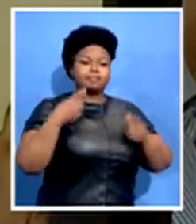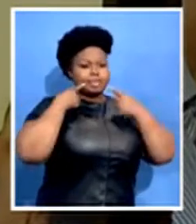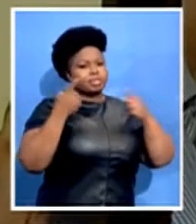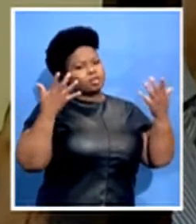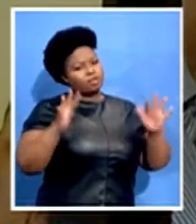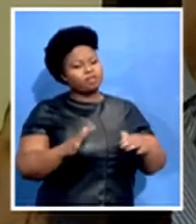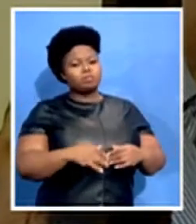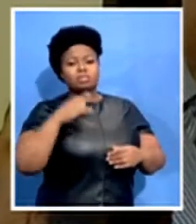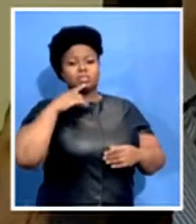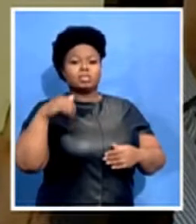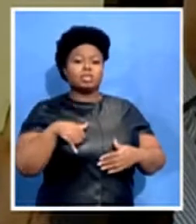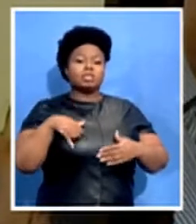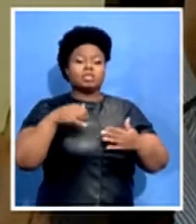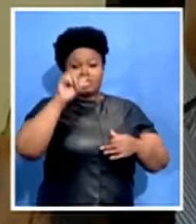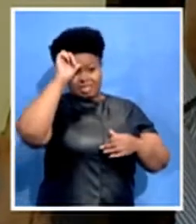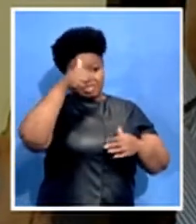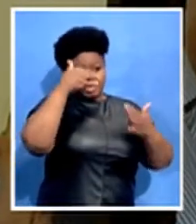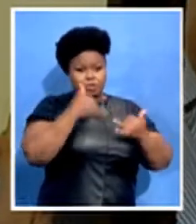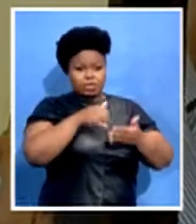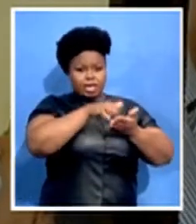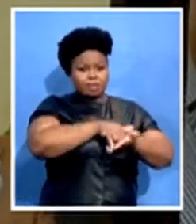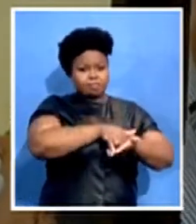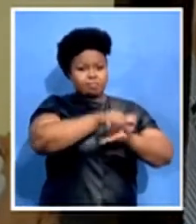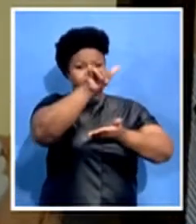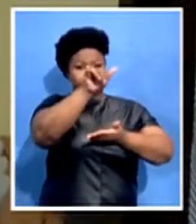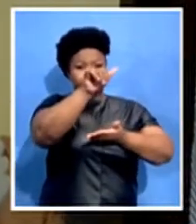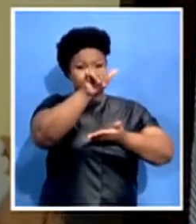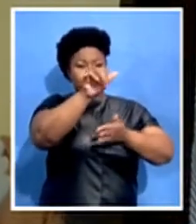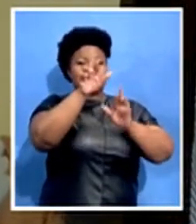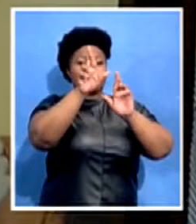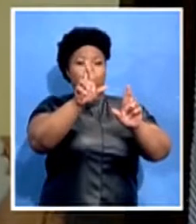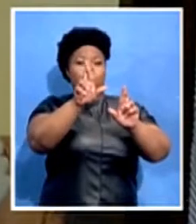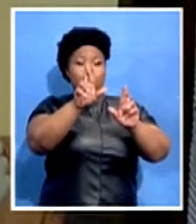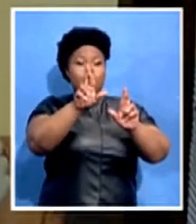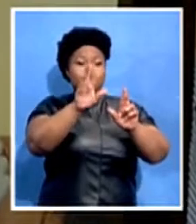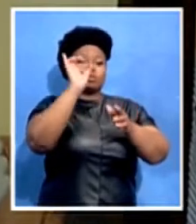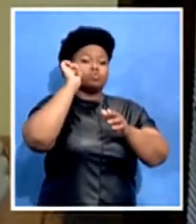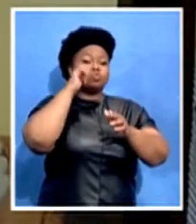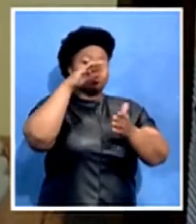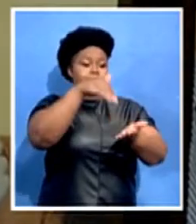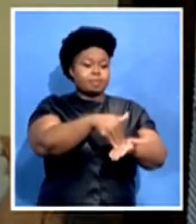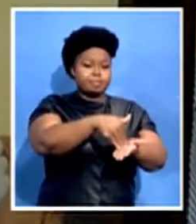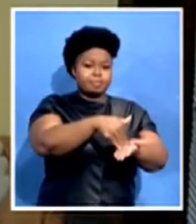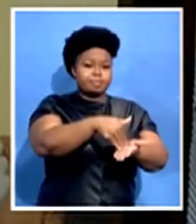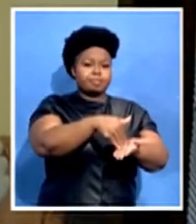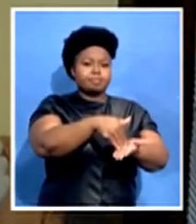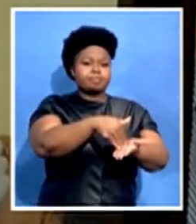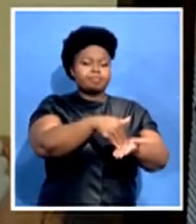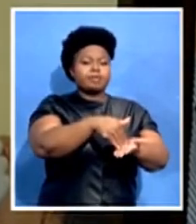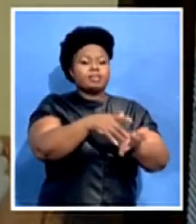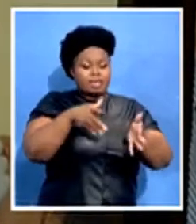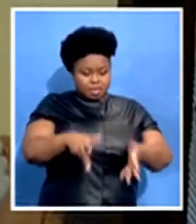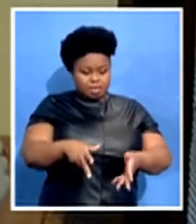today, and we are hopeful that in the country we will have the vaccine by the end of the day, maybe